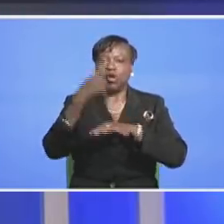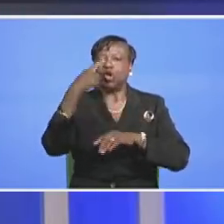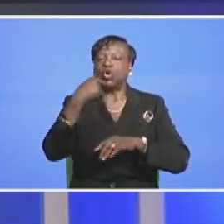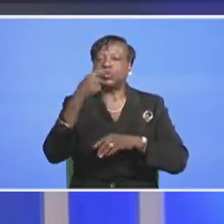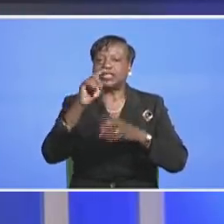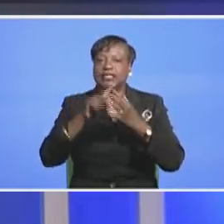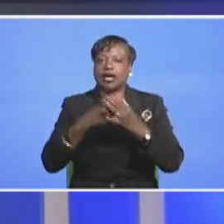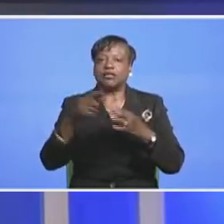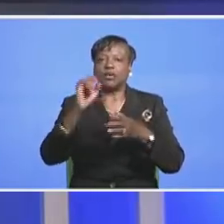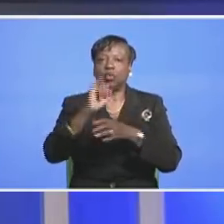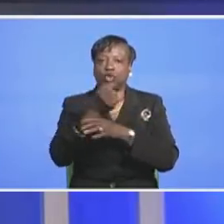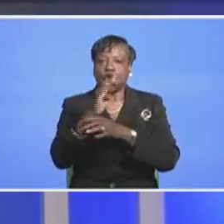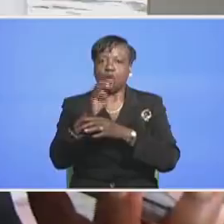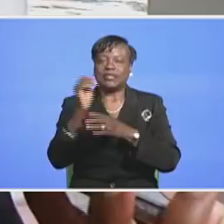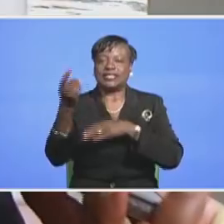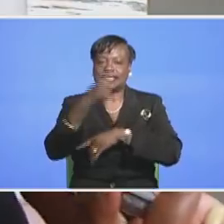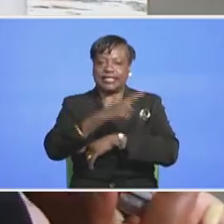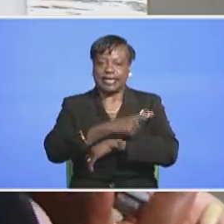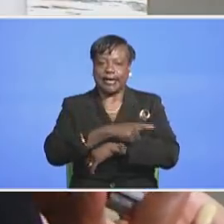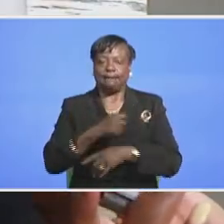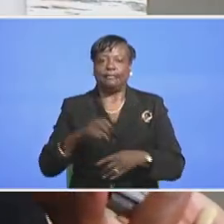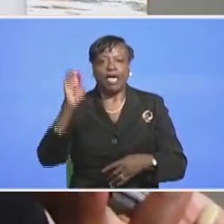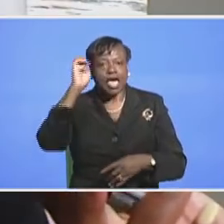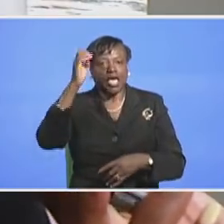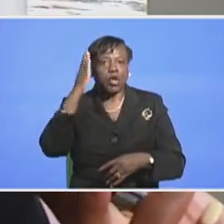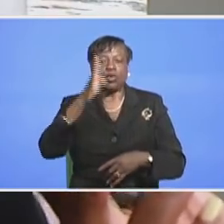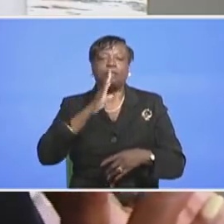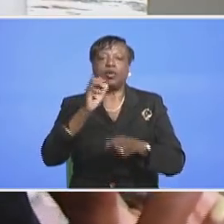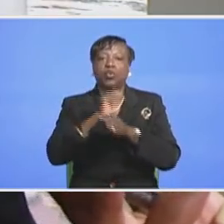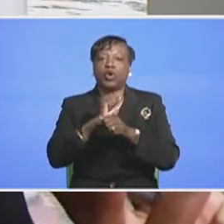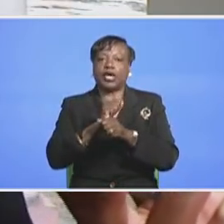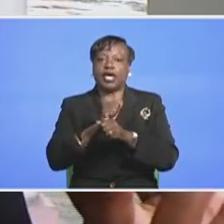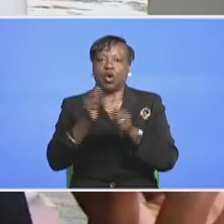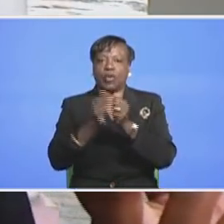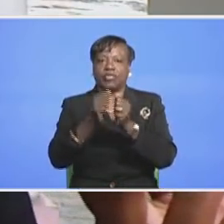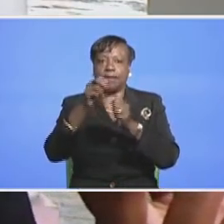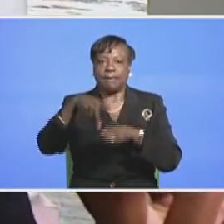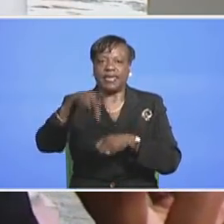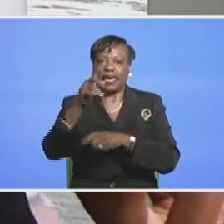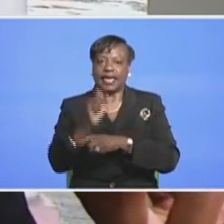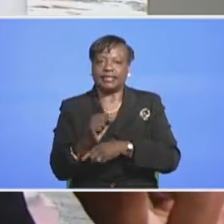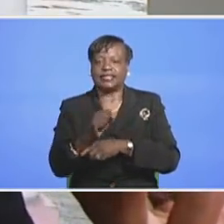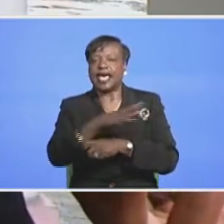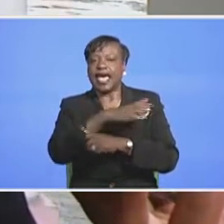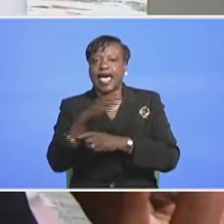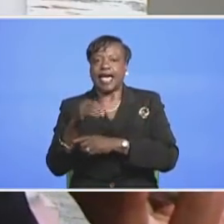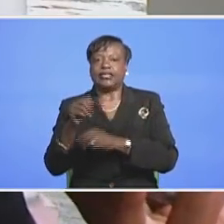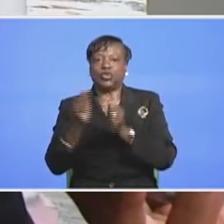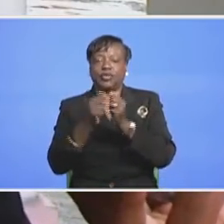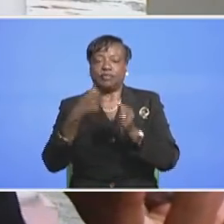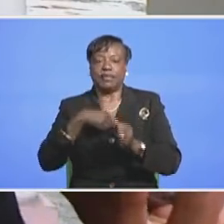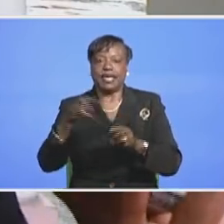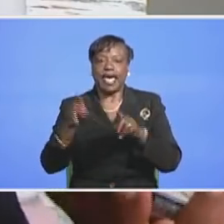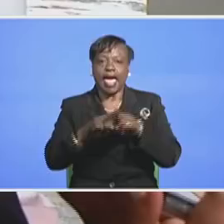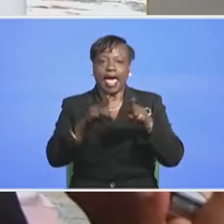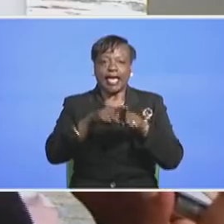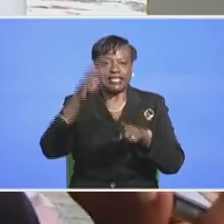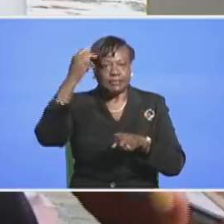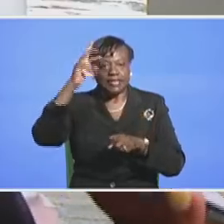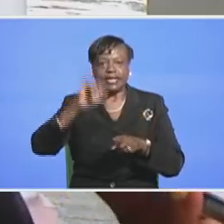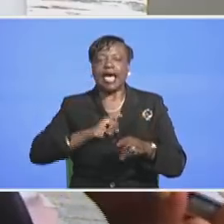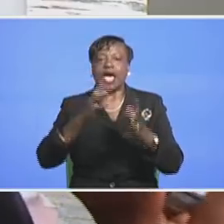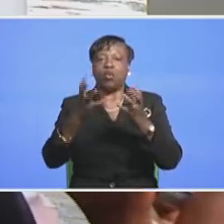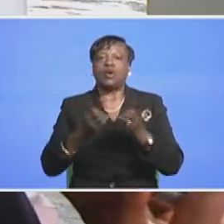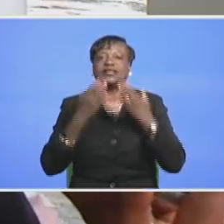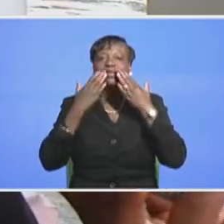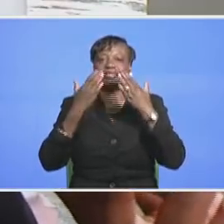today. He will be working directly with our permanent secretary and also directly with me as minister. I want to thank